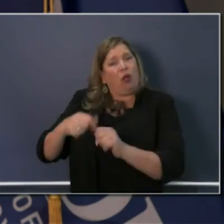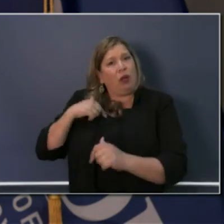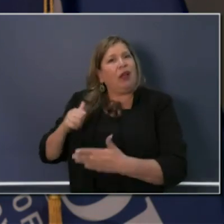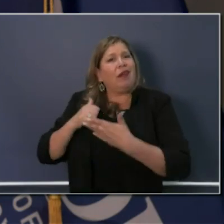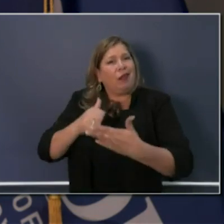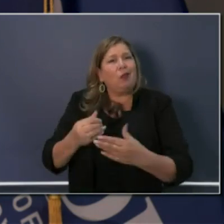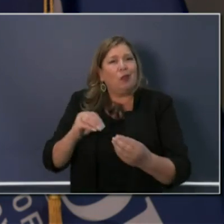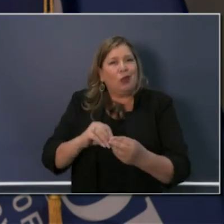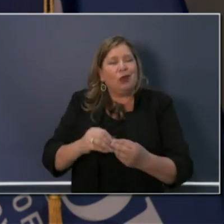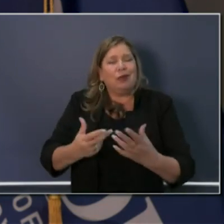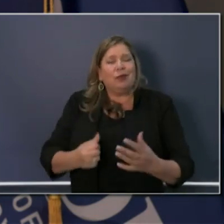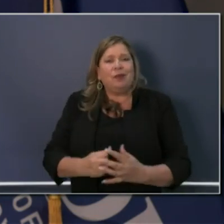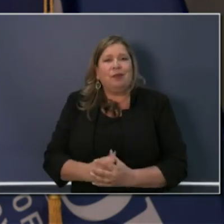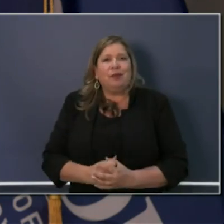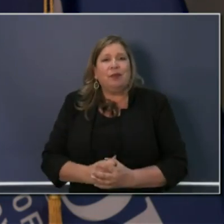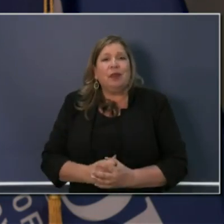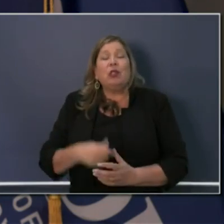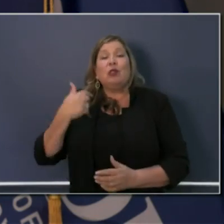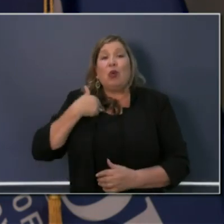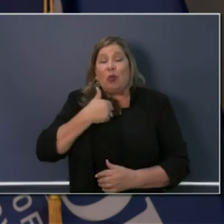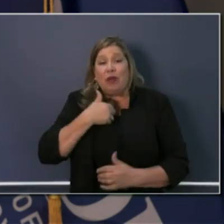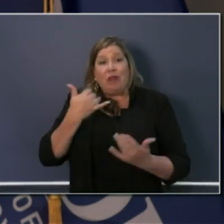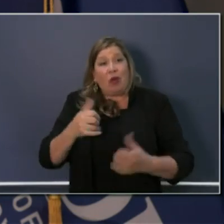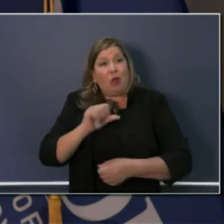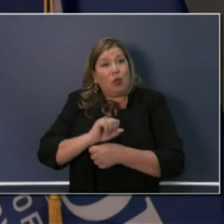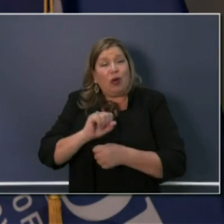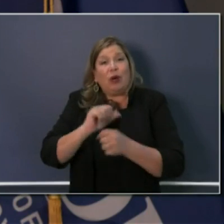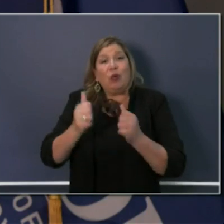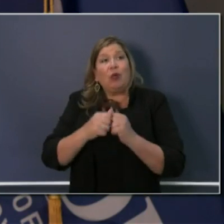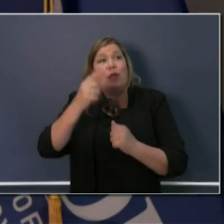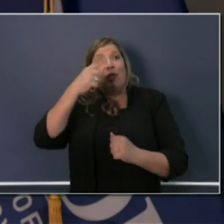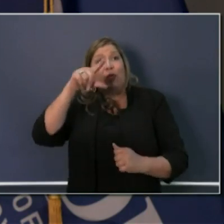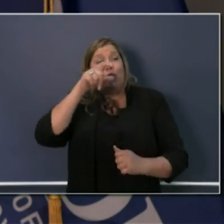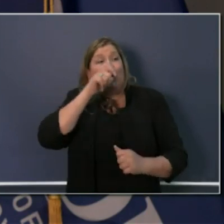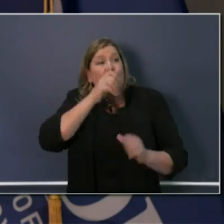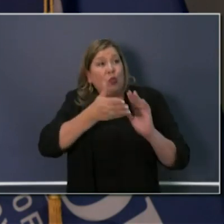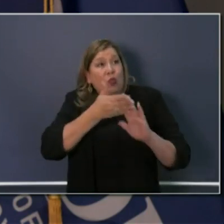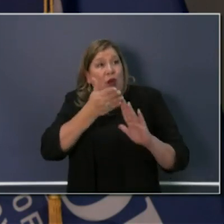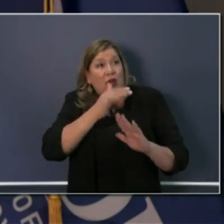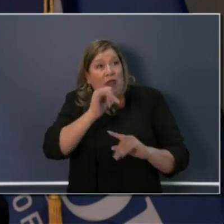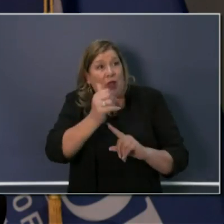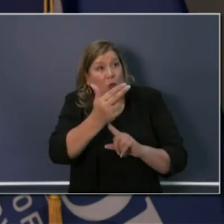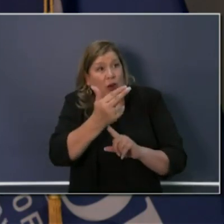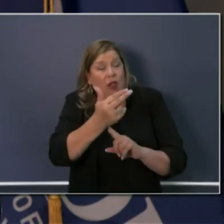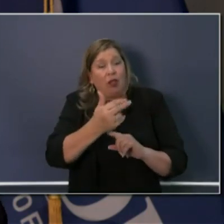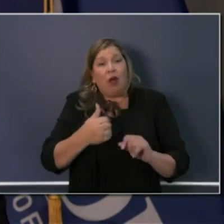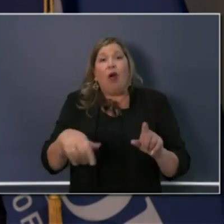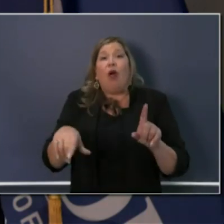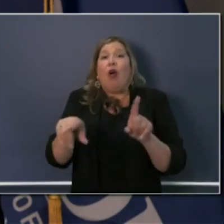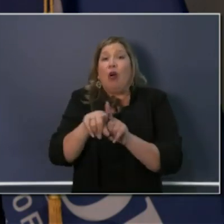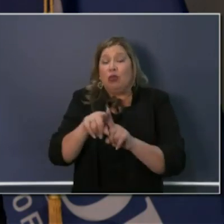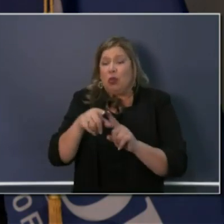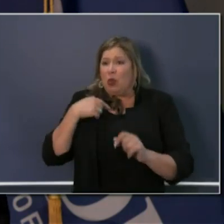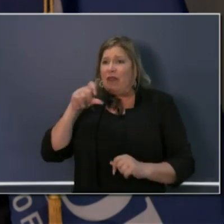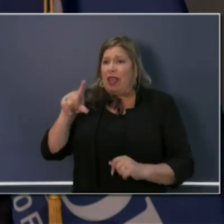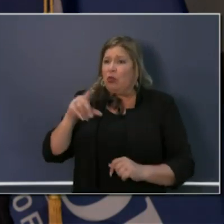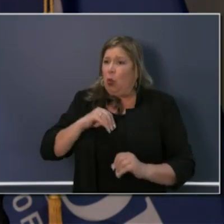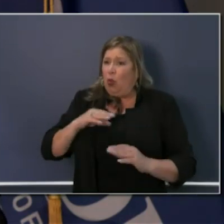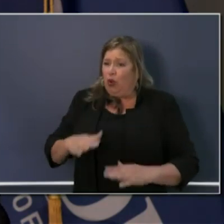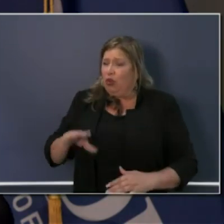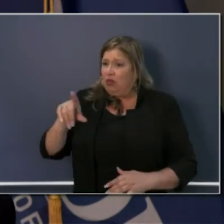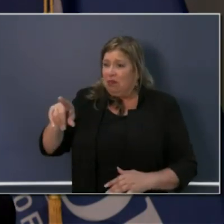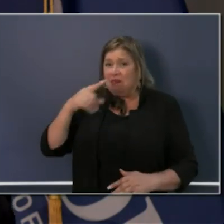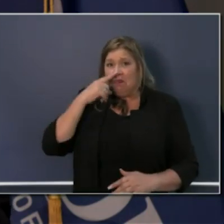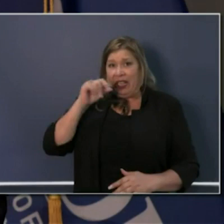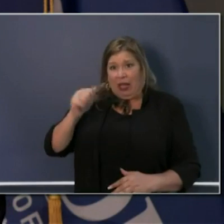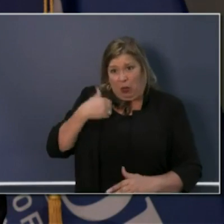the operators of these hotels, we're also negotiating with the owners to see if we can purchase outright some of these